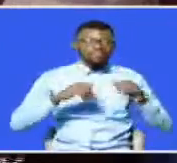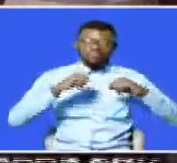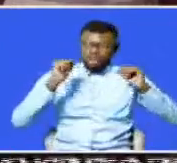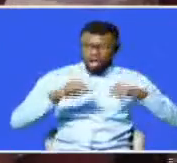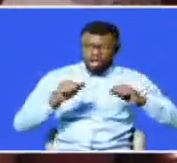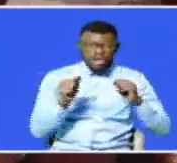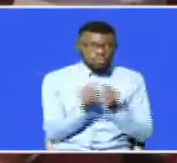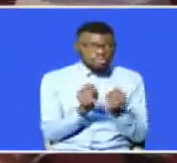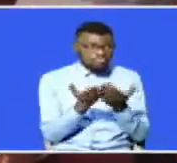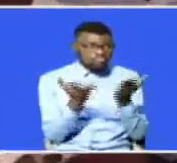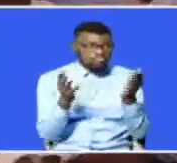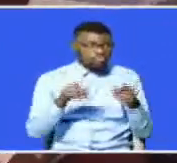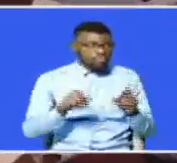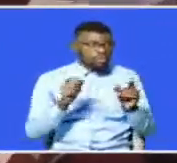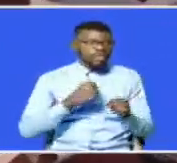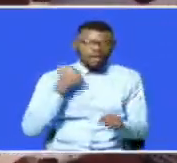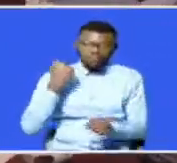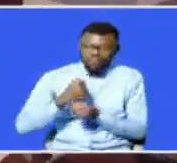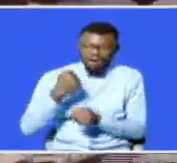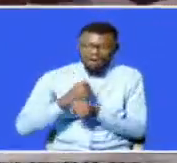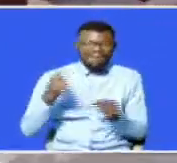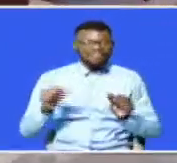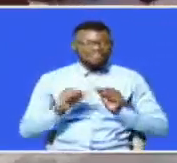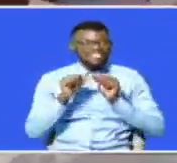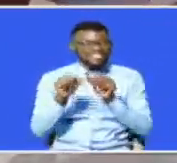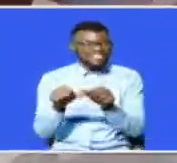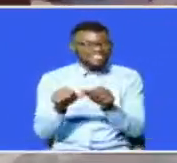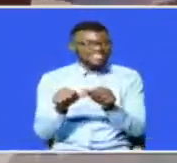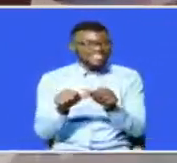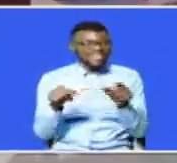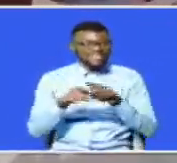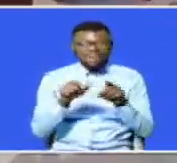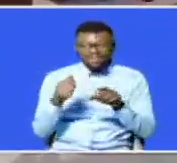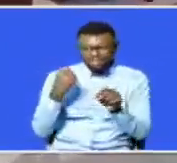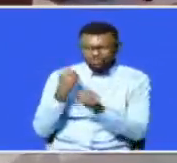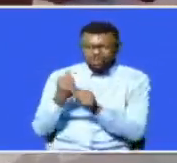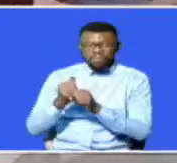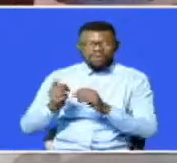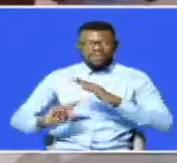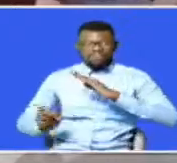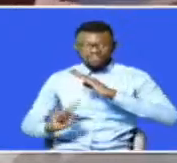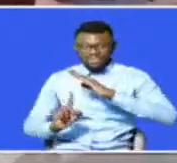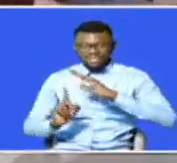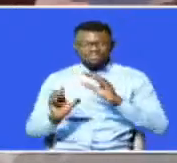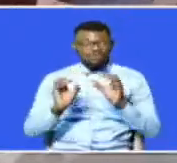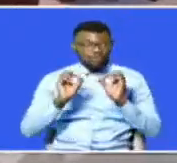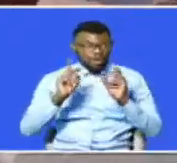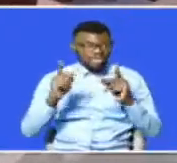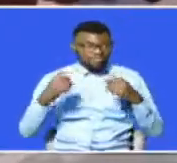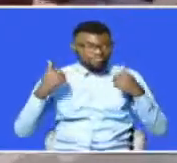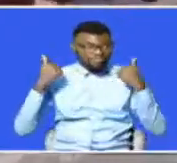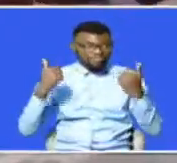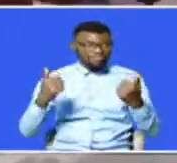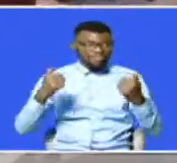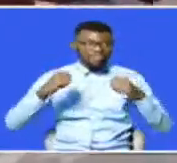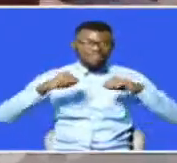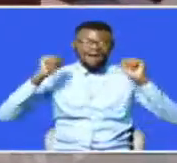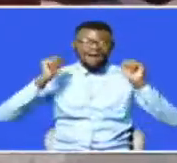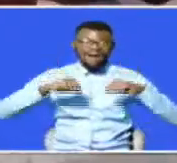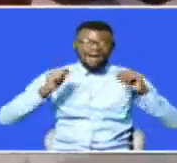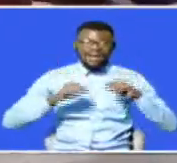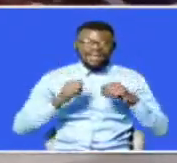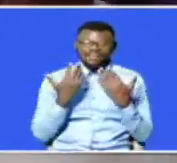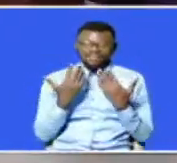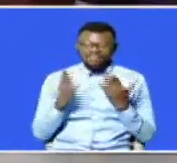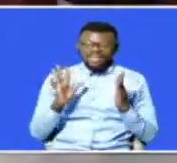yeye ataendelea na hiyo kazi na kazi nyingine ya waziri. Sawa sawa. Tumekubaliana na yeye tutafanya na